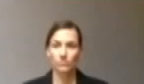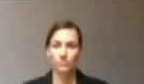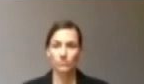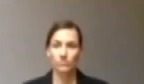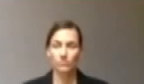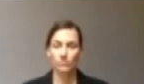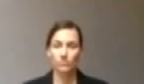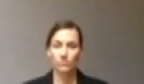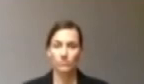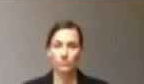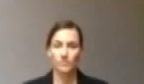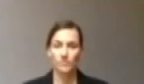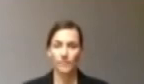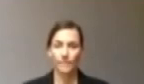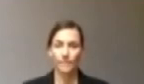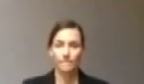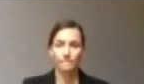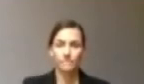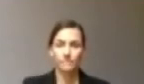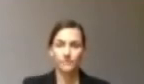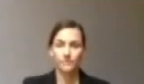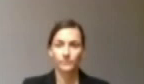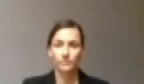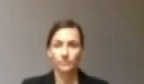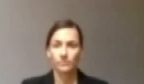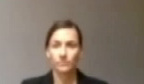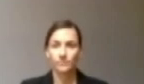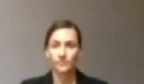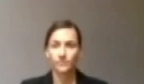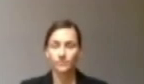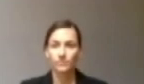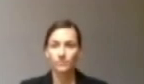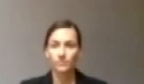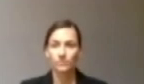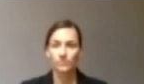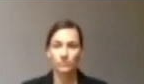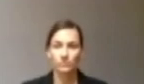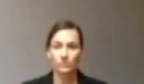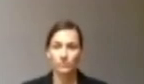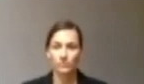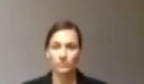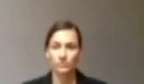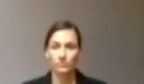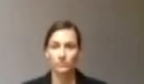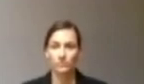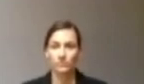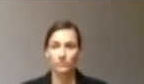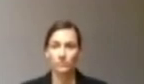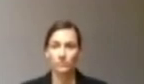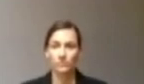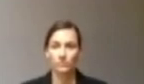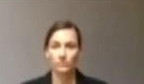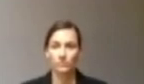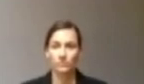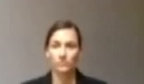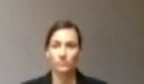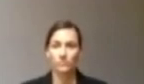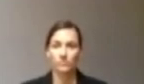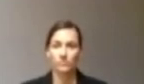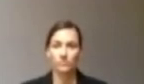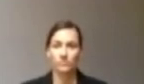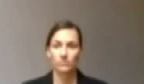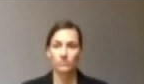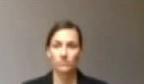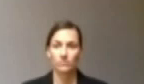we realize that this pandemic is taking place also alongside renewed activity around Black Lives